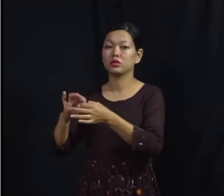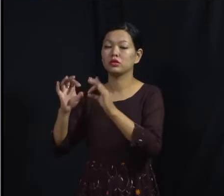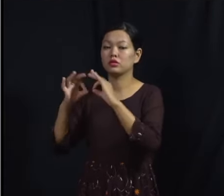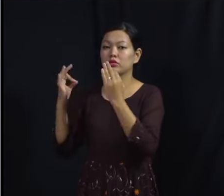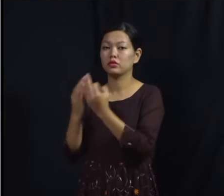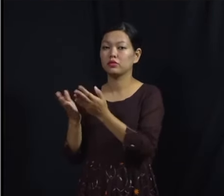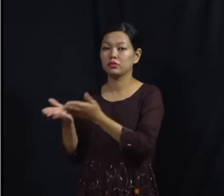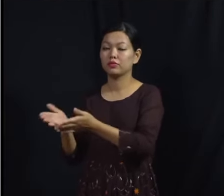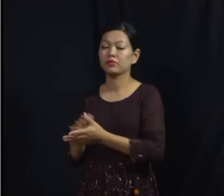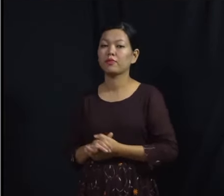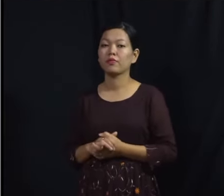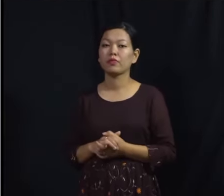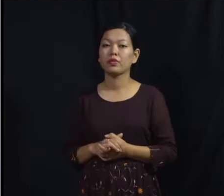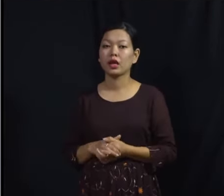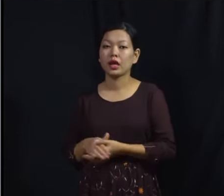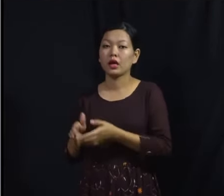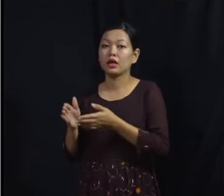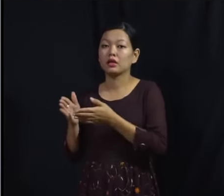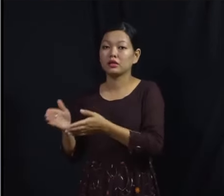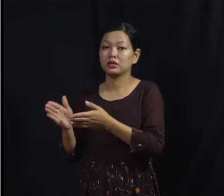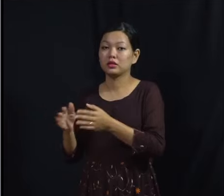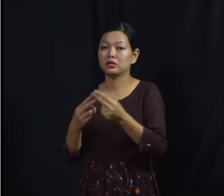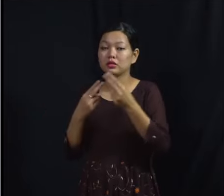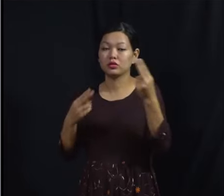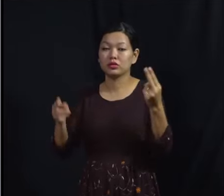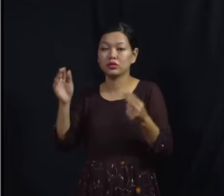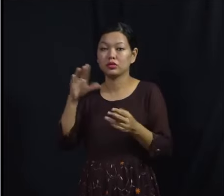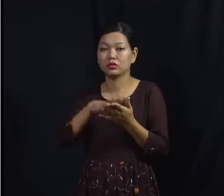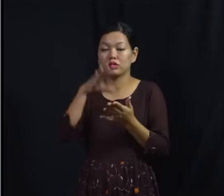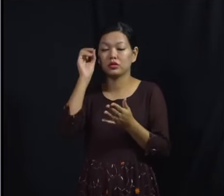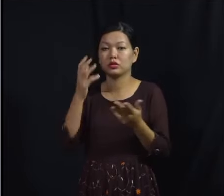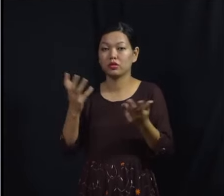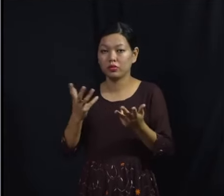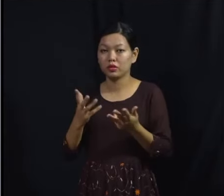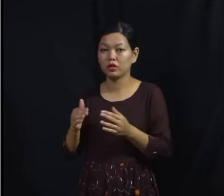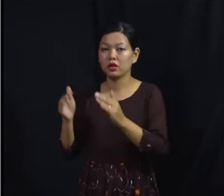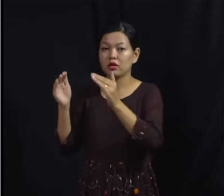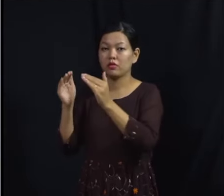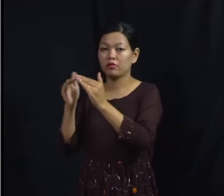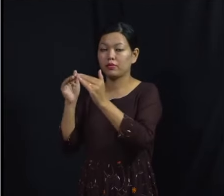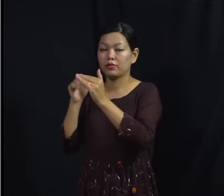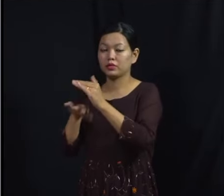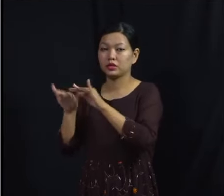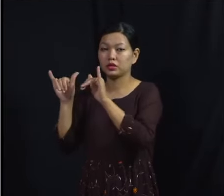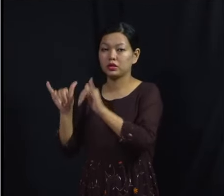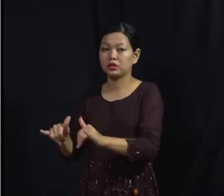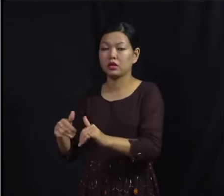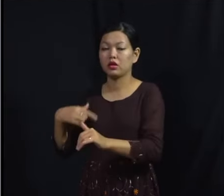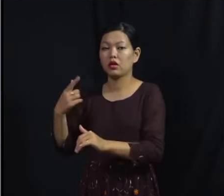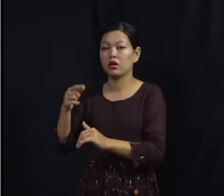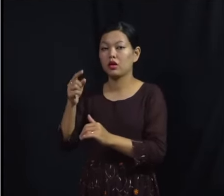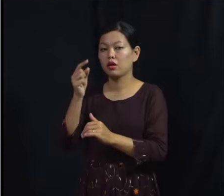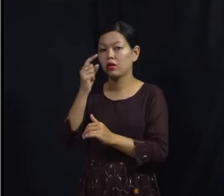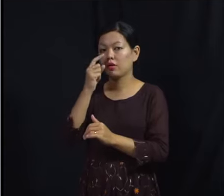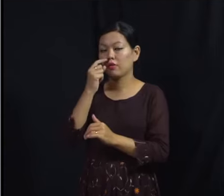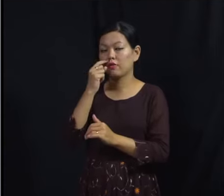of the patriarchal society that we lived in. And here, the male or the father is expected to be the